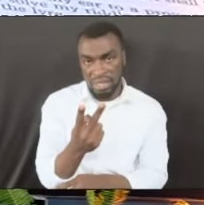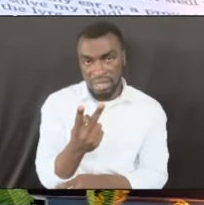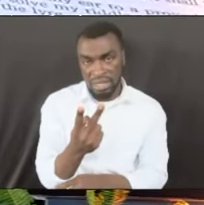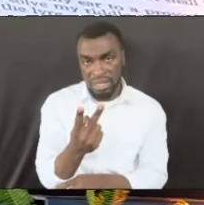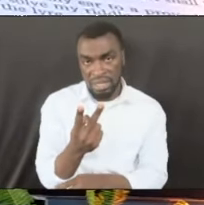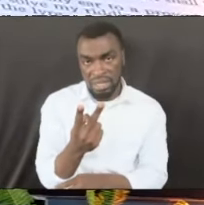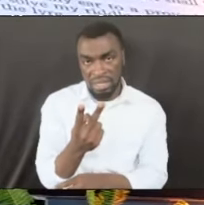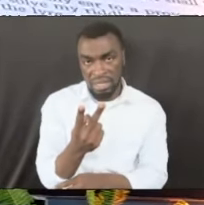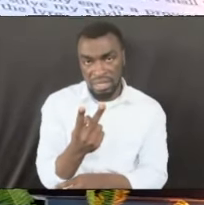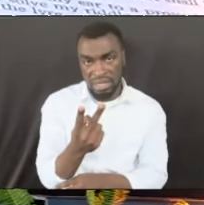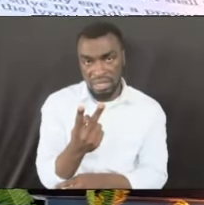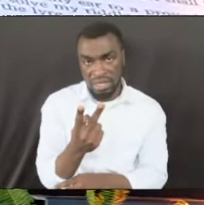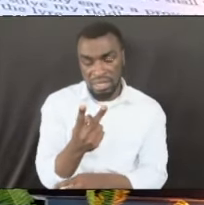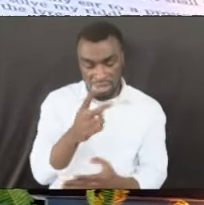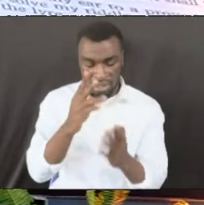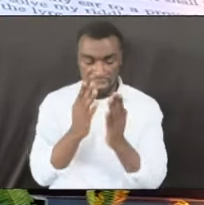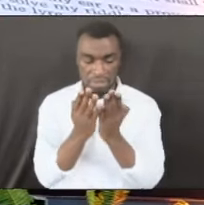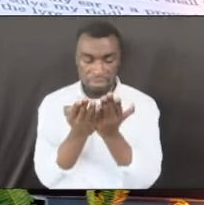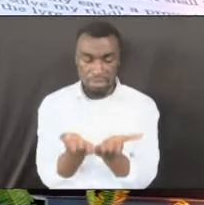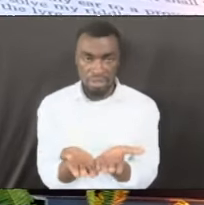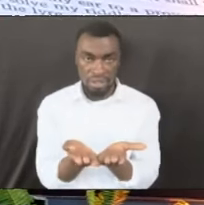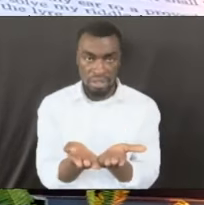Let me start with this one here.